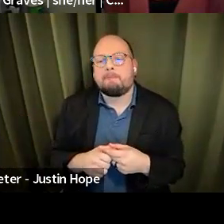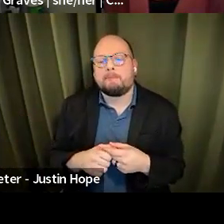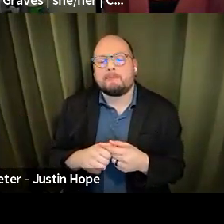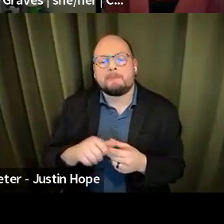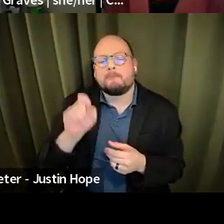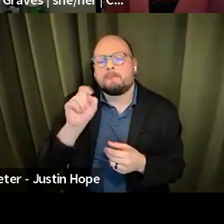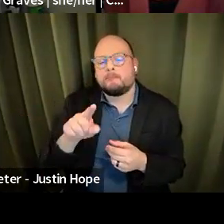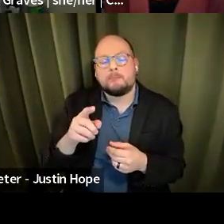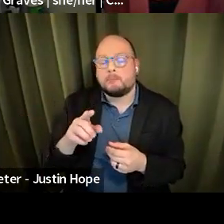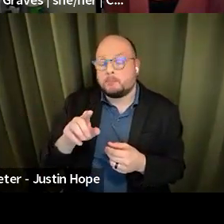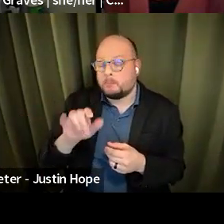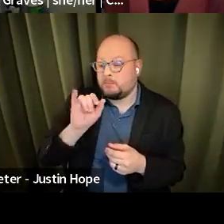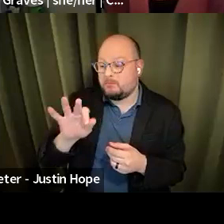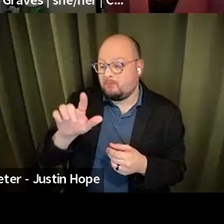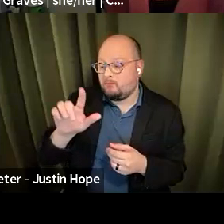plan?